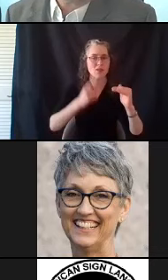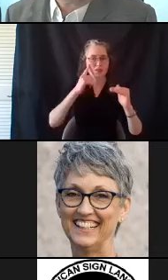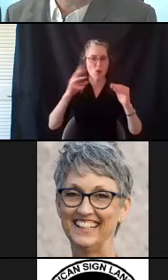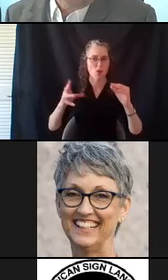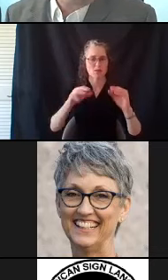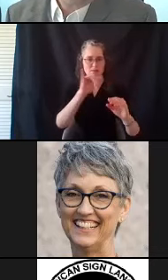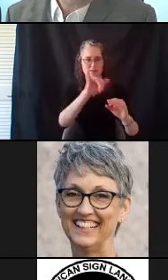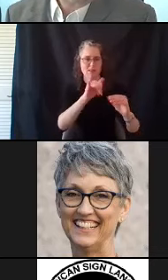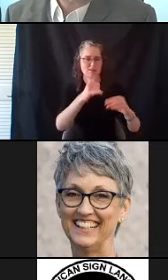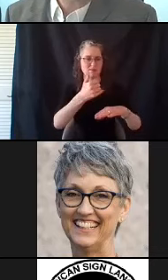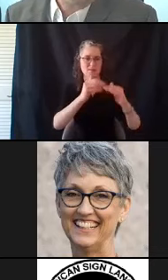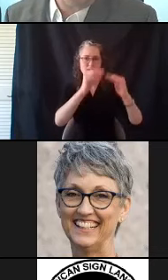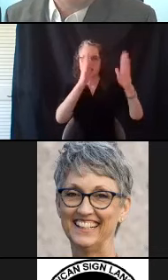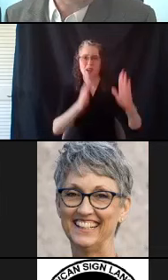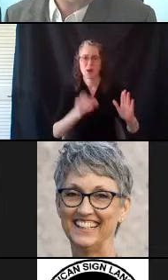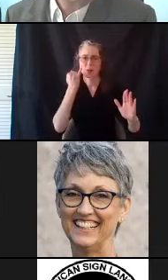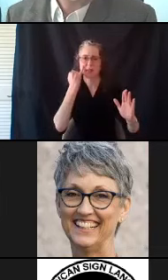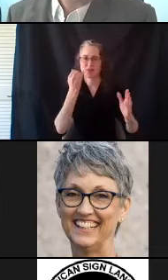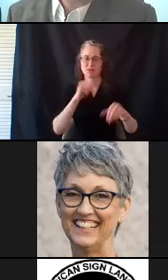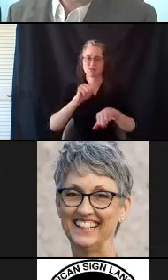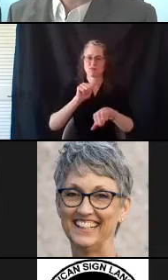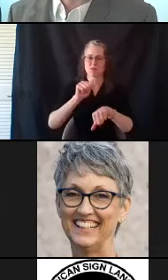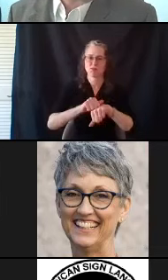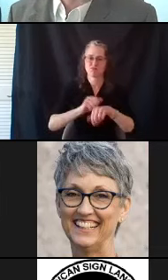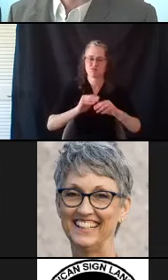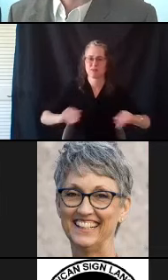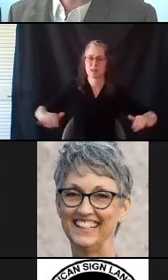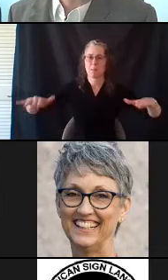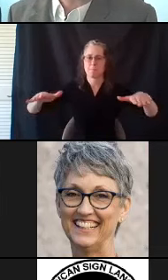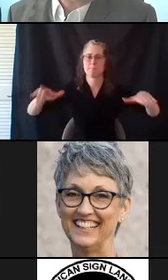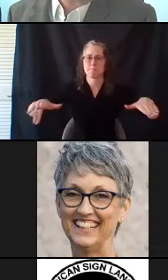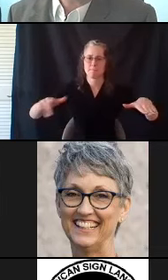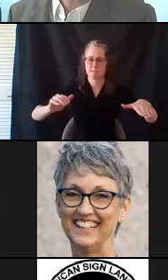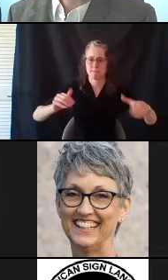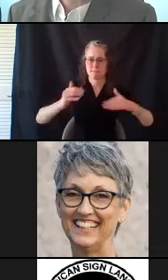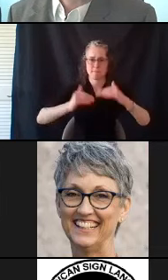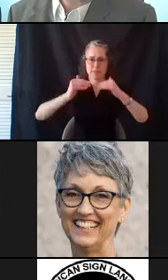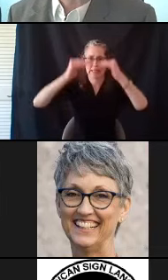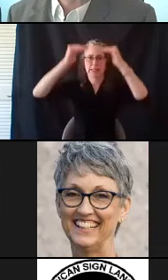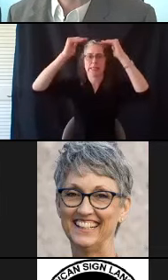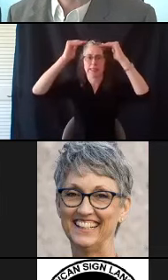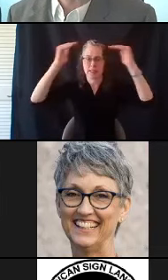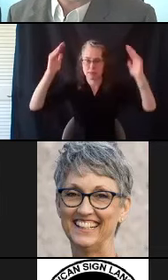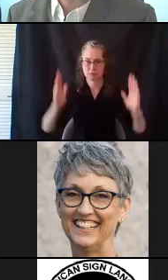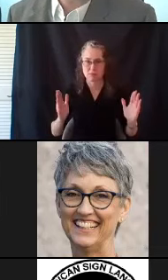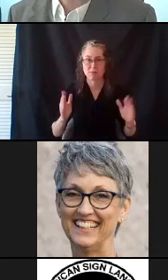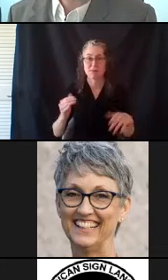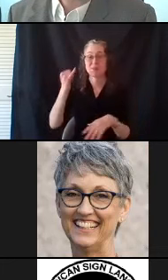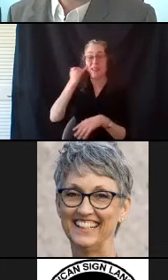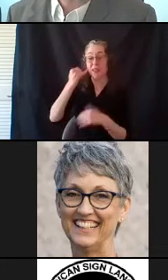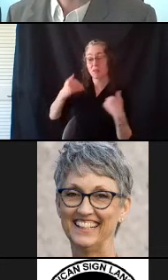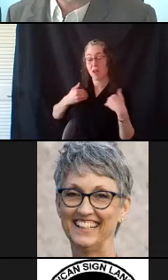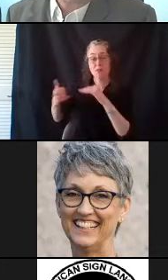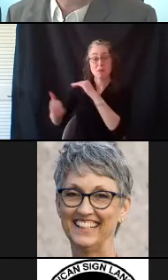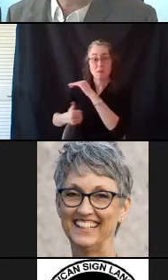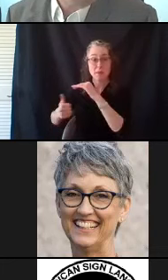on a concrete slab. 110 bucks. And it's about $610 to a new house built over a basement.